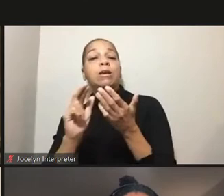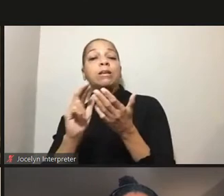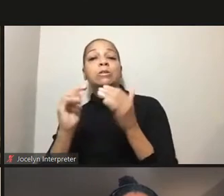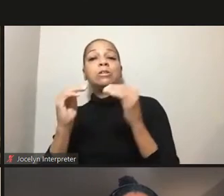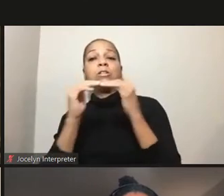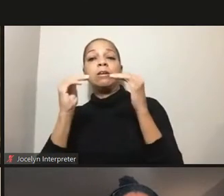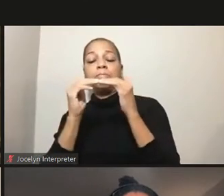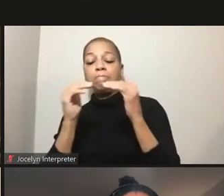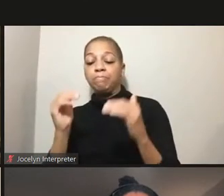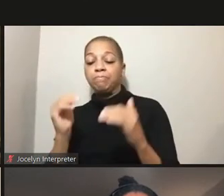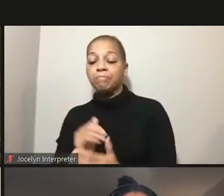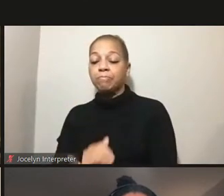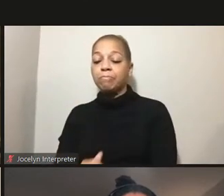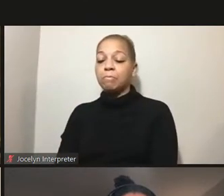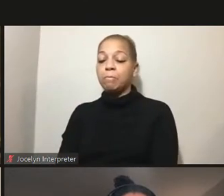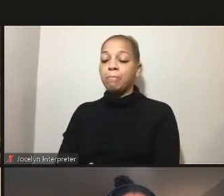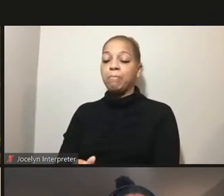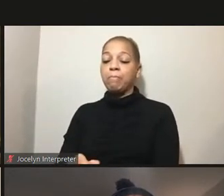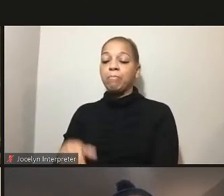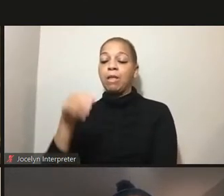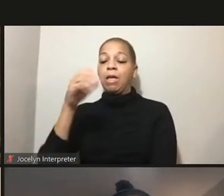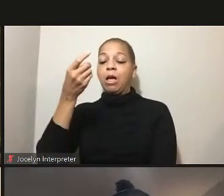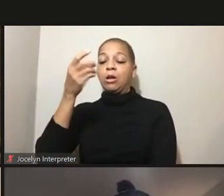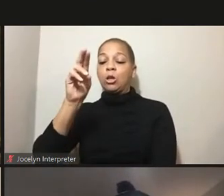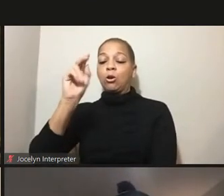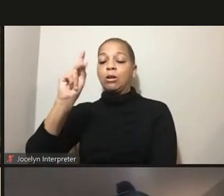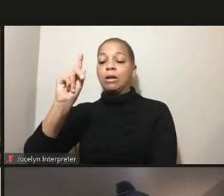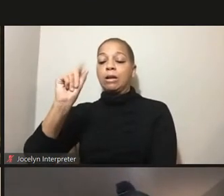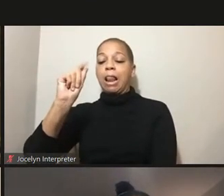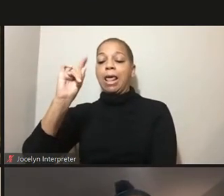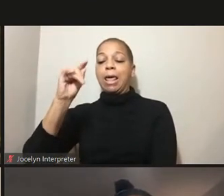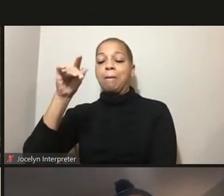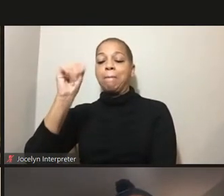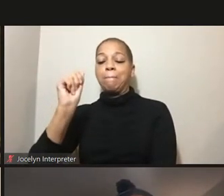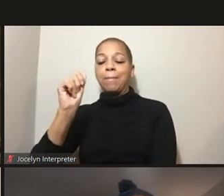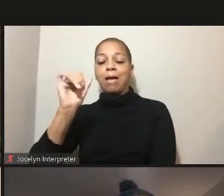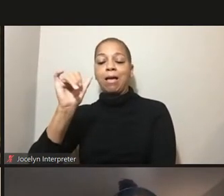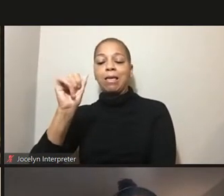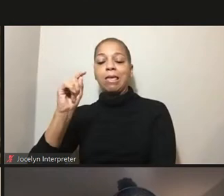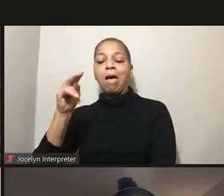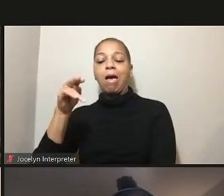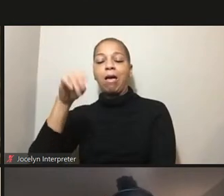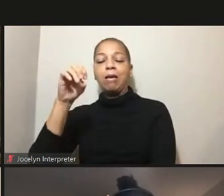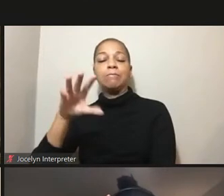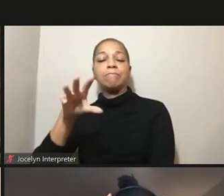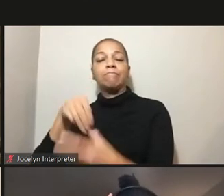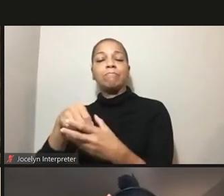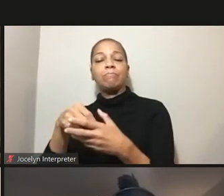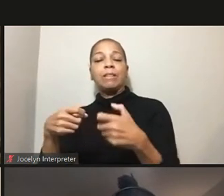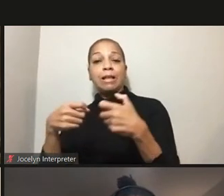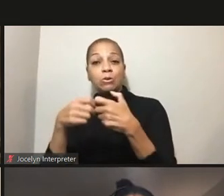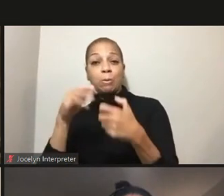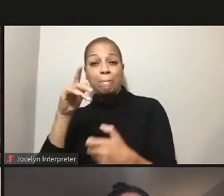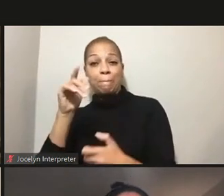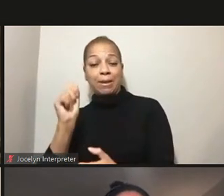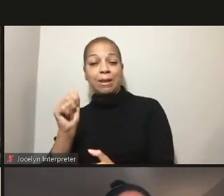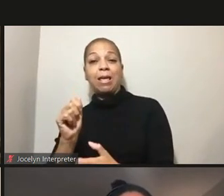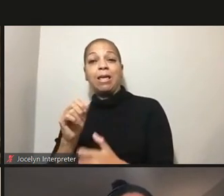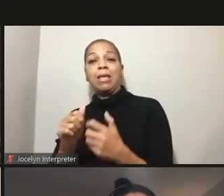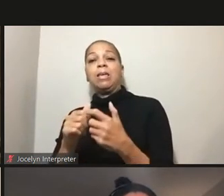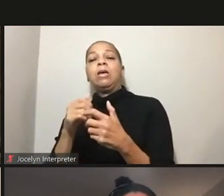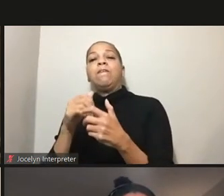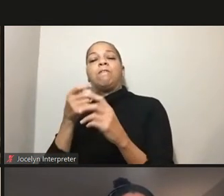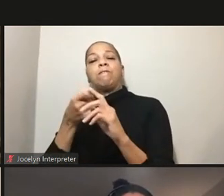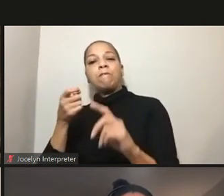gender rights activist and assistant professor in the Department of Electronic Media and Film at Towson University, will open and introduce